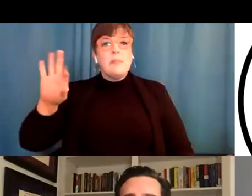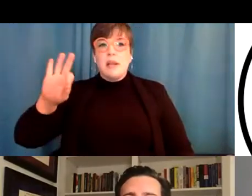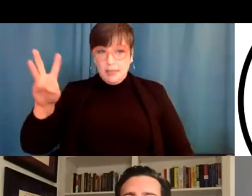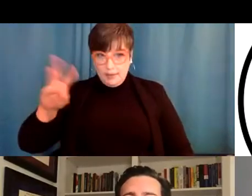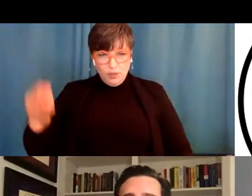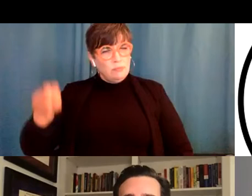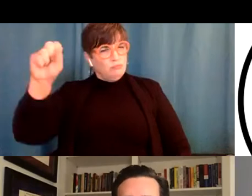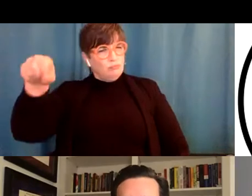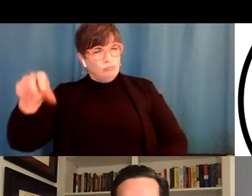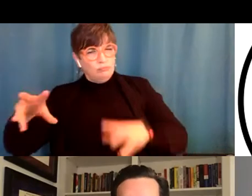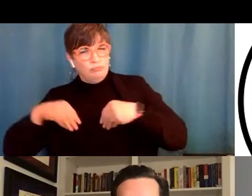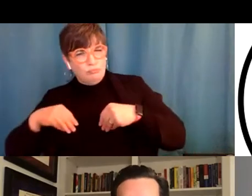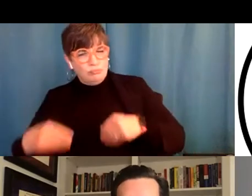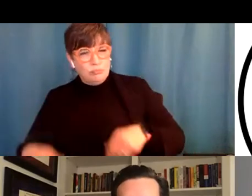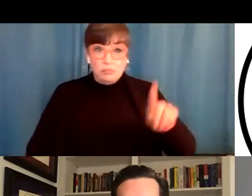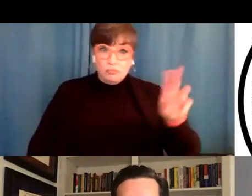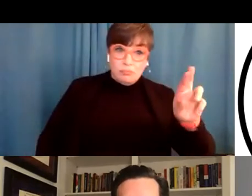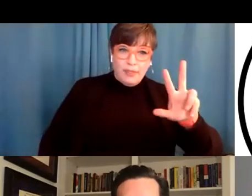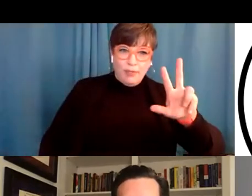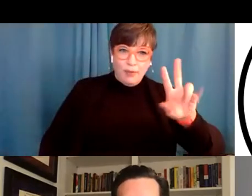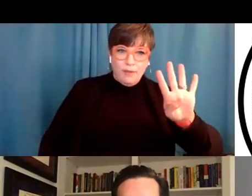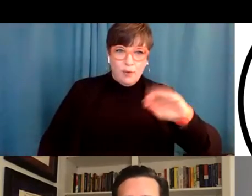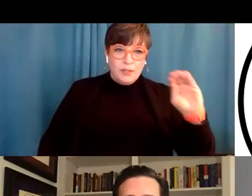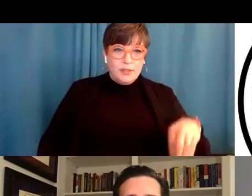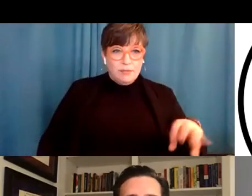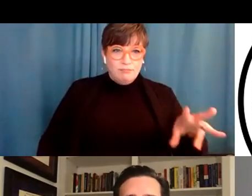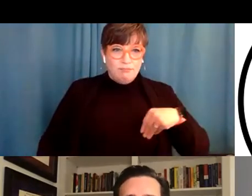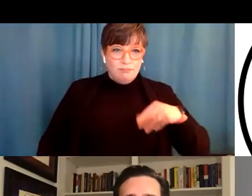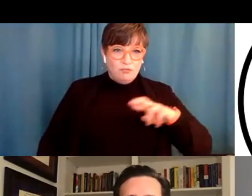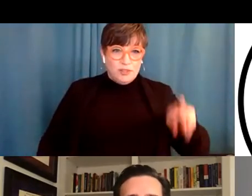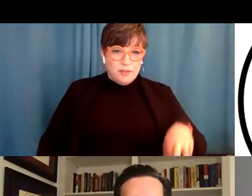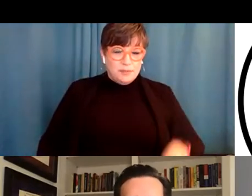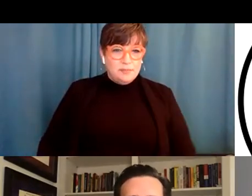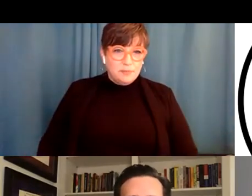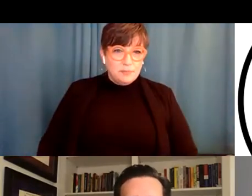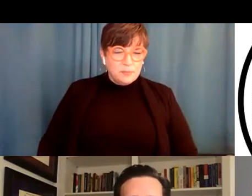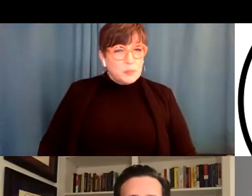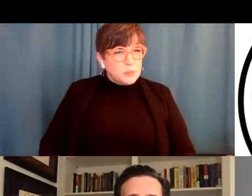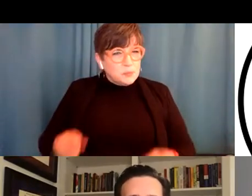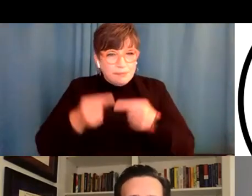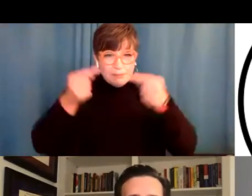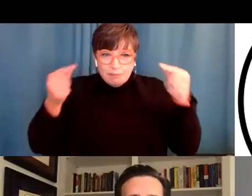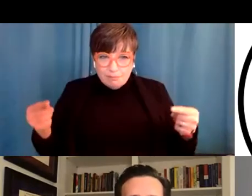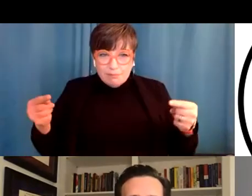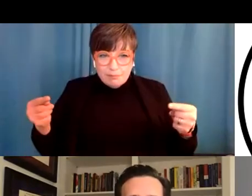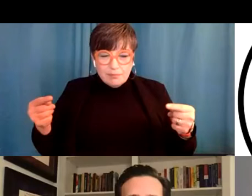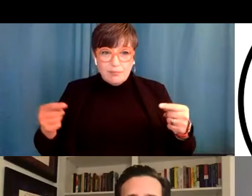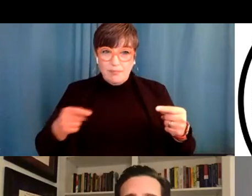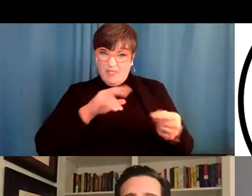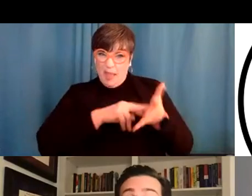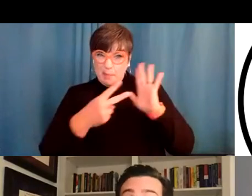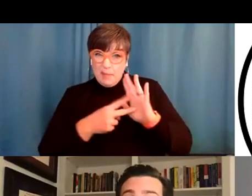results, but only 34% of Republicans. That is quite a sizable share of the Republican electorate